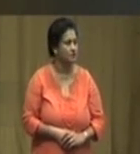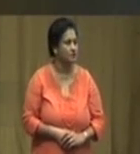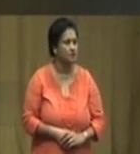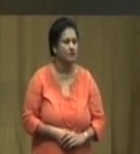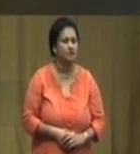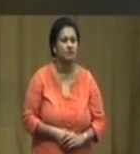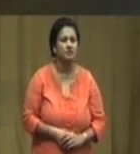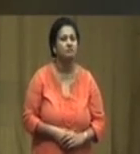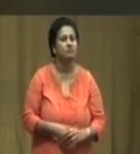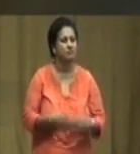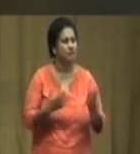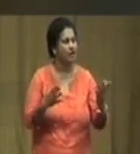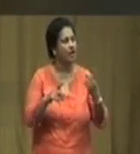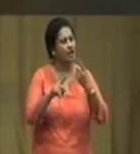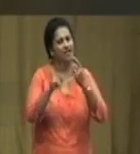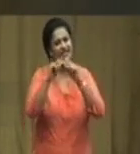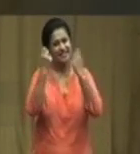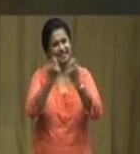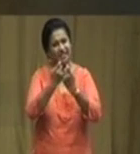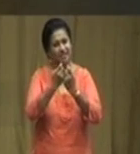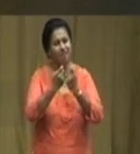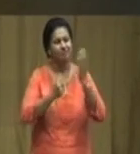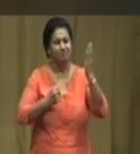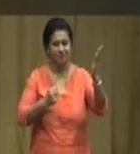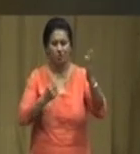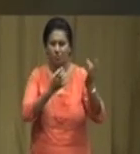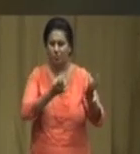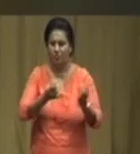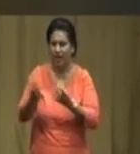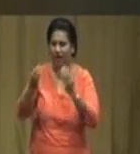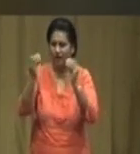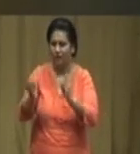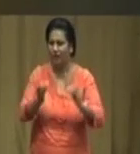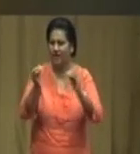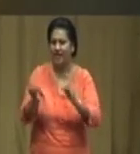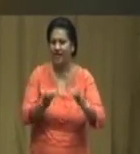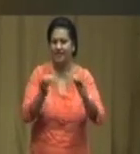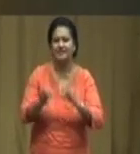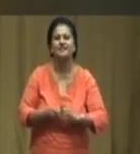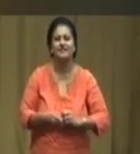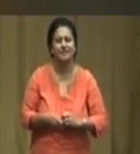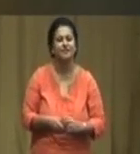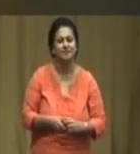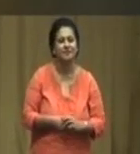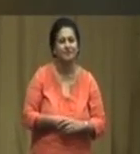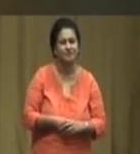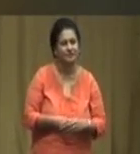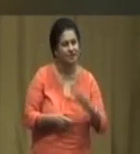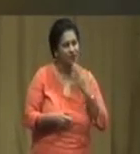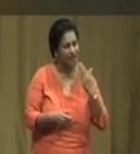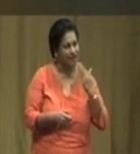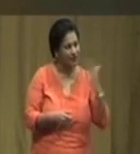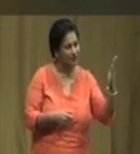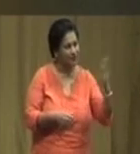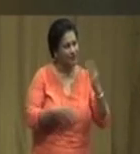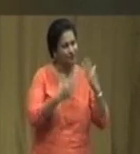colleagues Karen and Yvonne, who've done a huge amount of work putting it all together. It's been tremendous, and recognise their support for that. So thanks very much, Karen